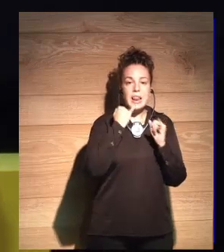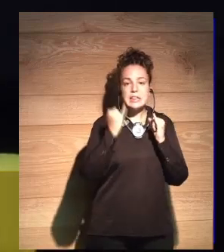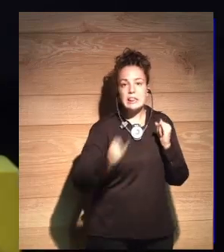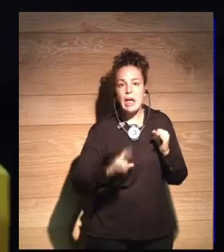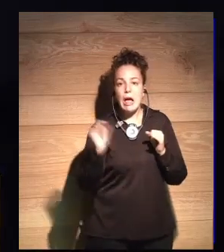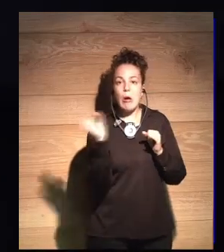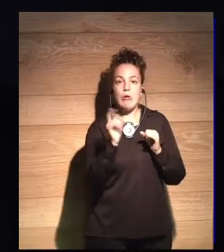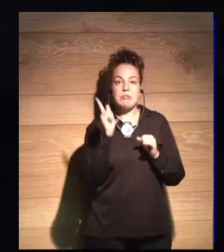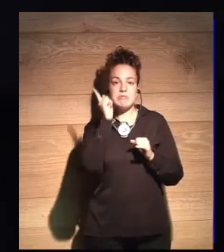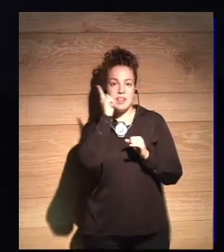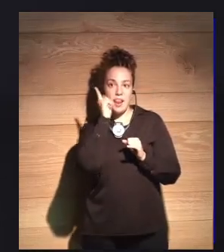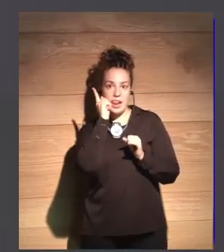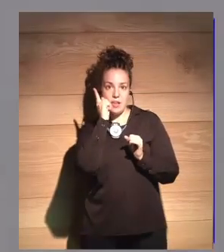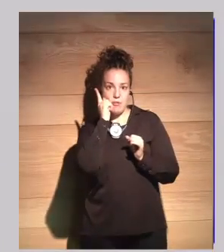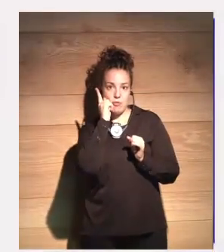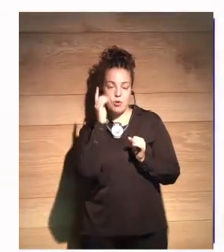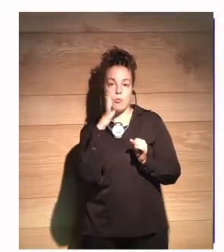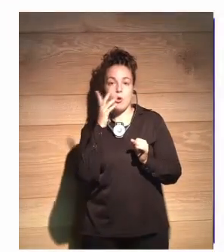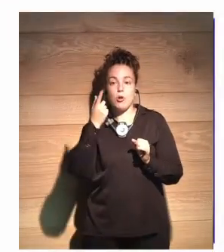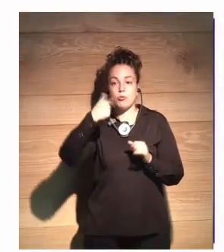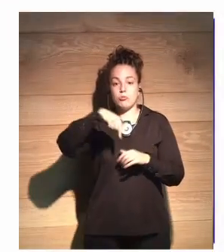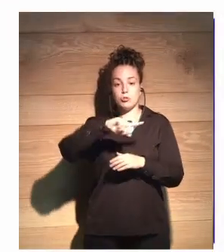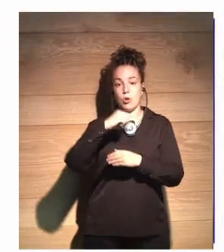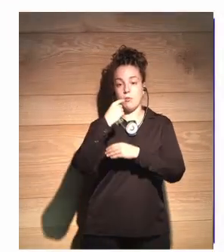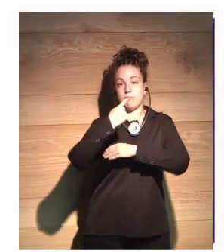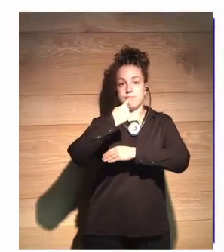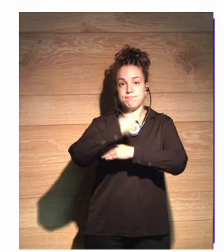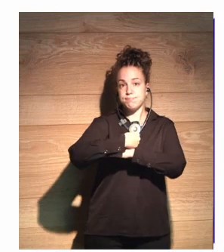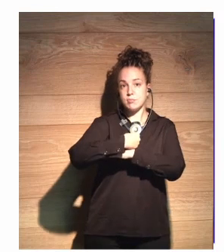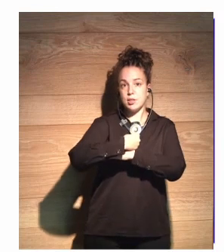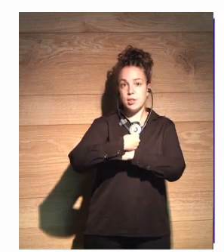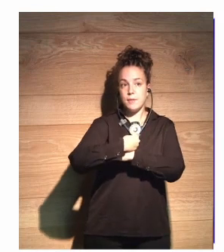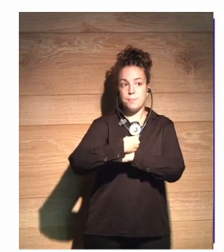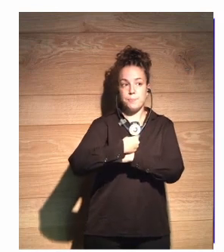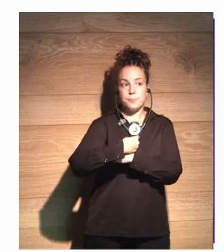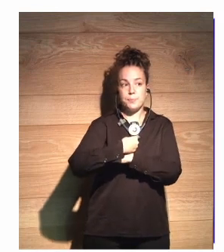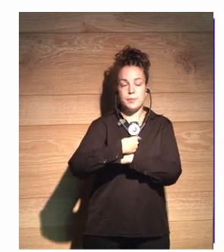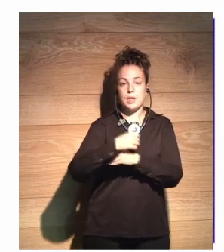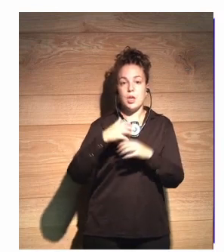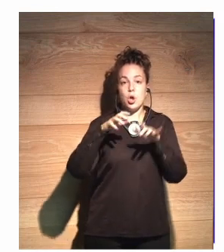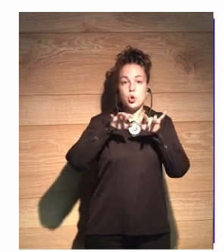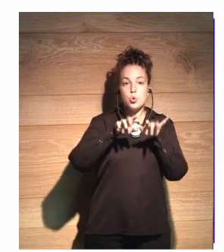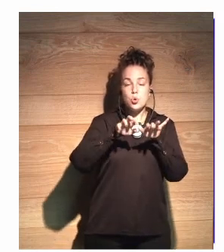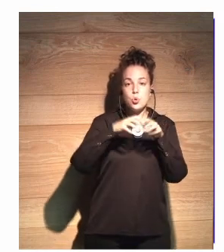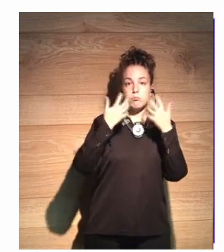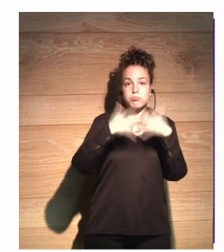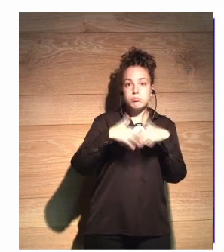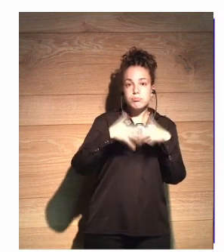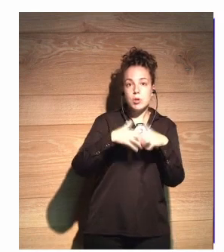Because our task, unless you choose to, should not be computing. It should be being human.